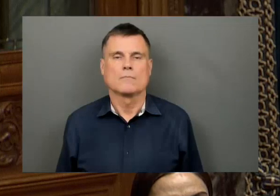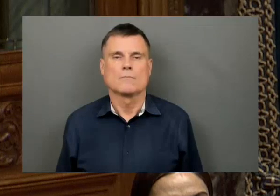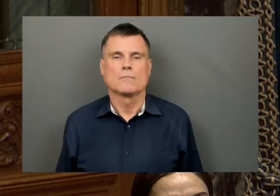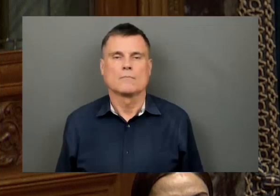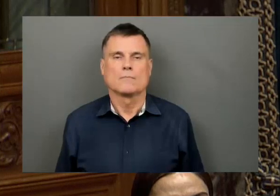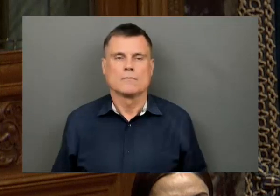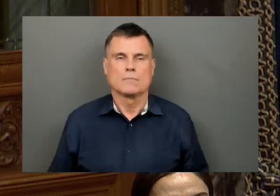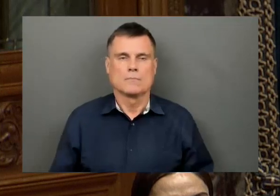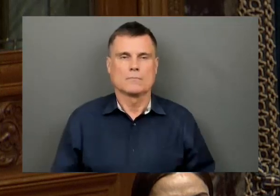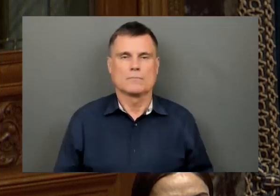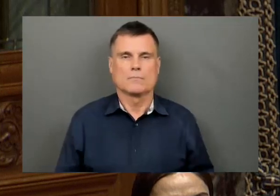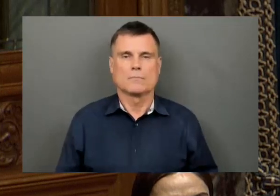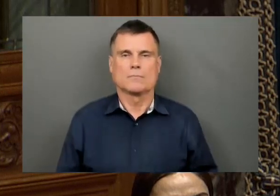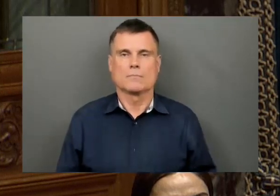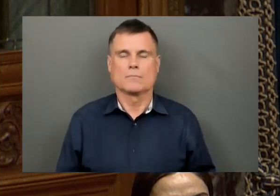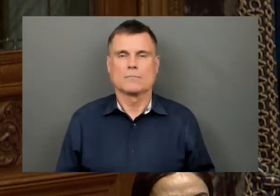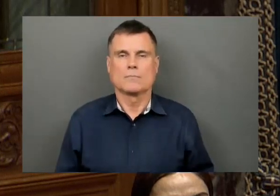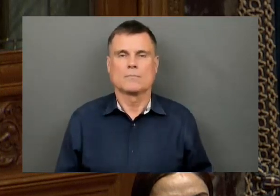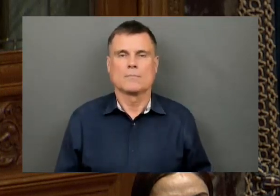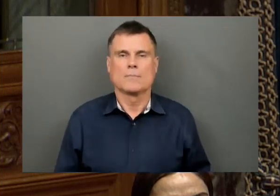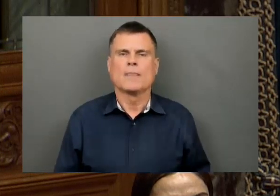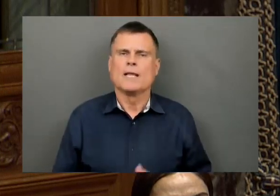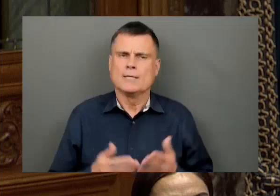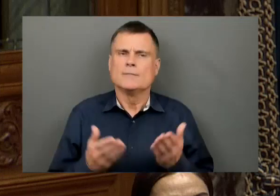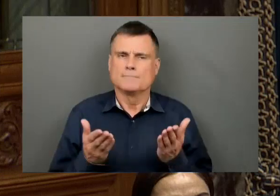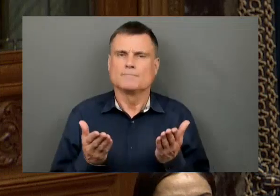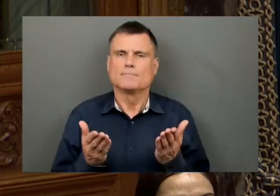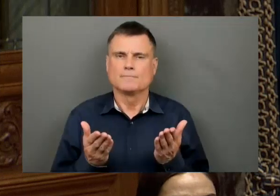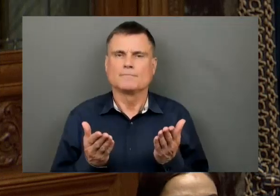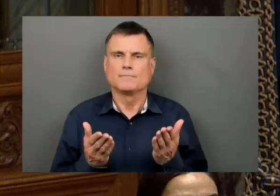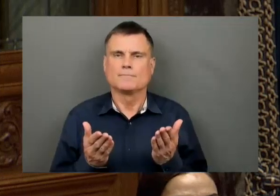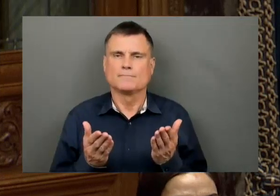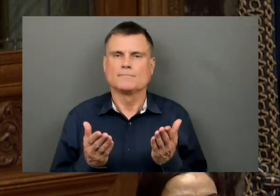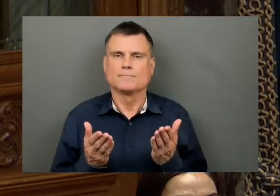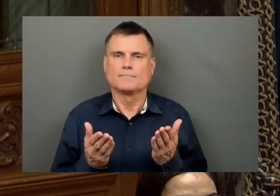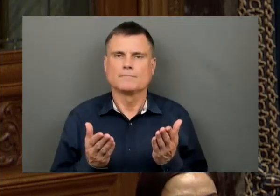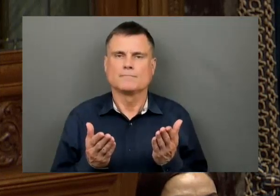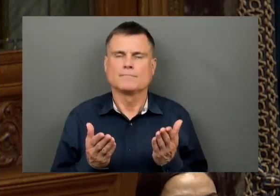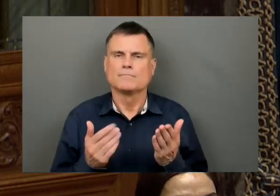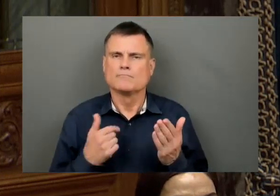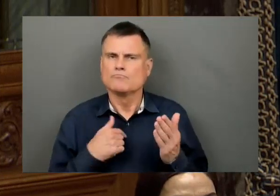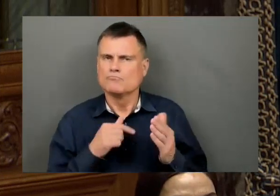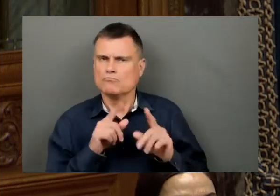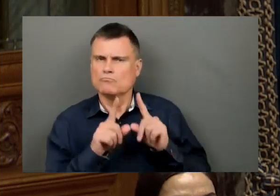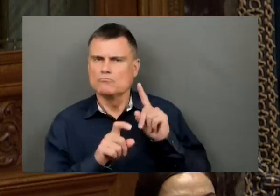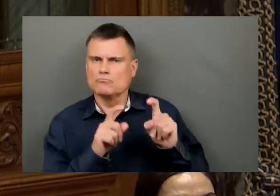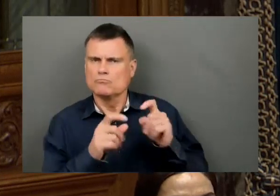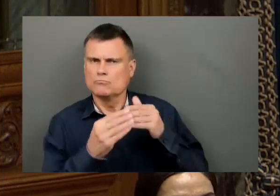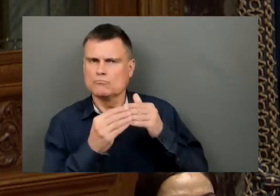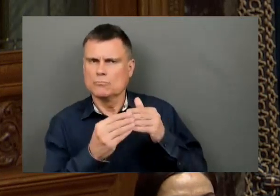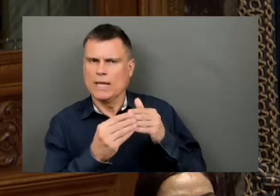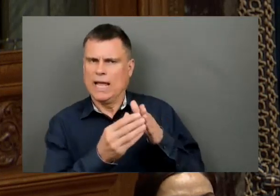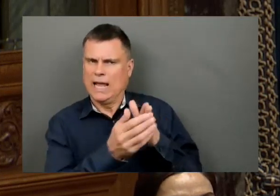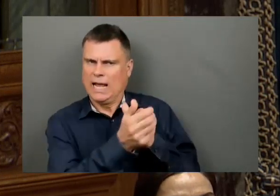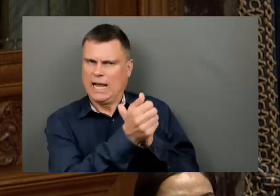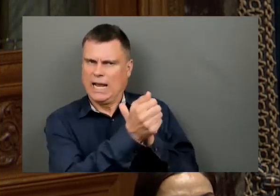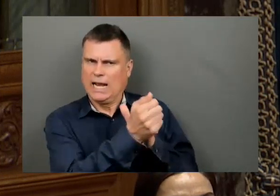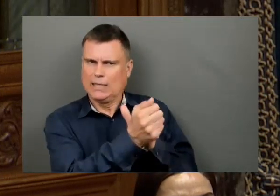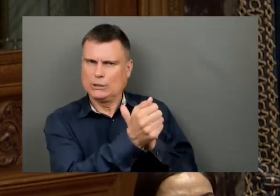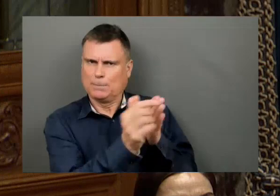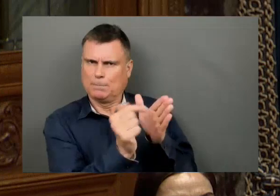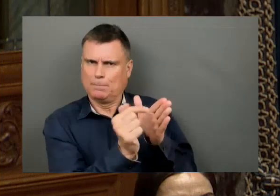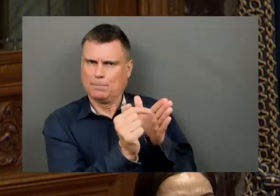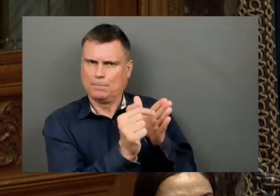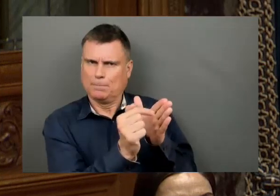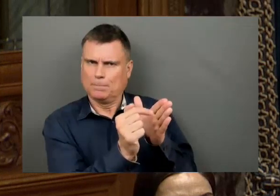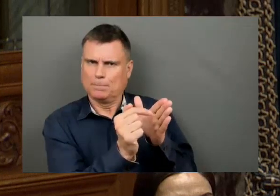that it's important that we continue to question this government's lack of leadership when it comes to climate action,